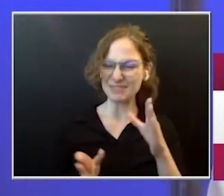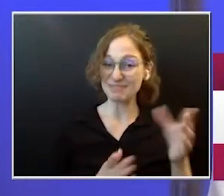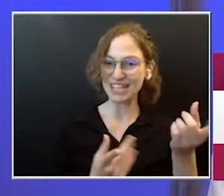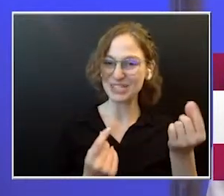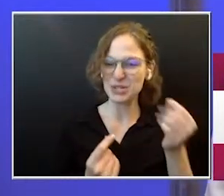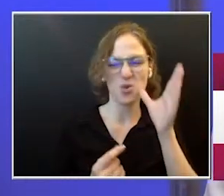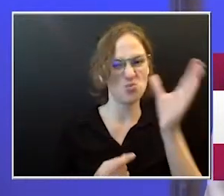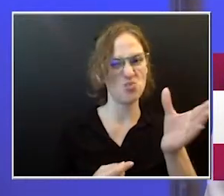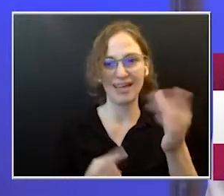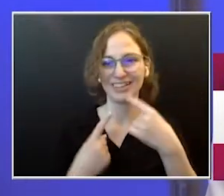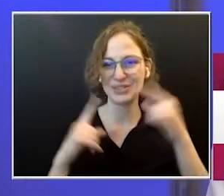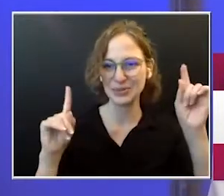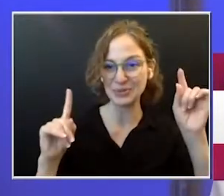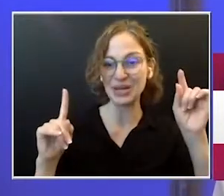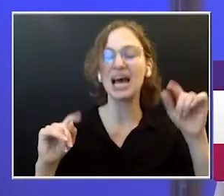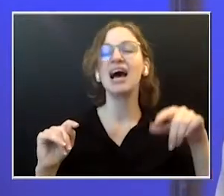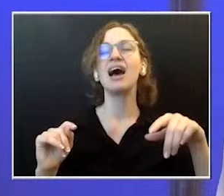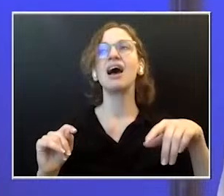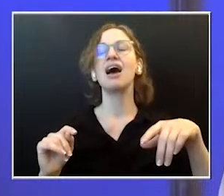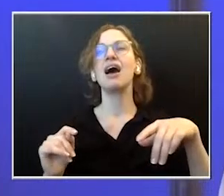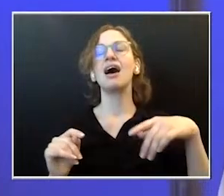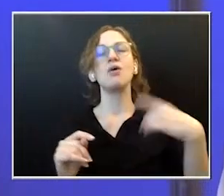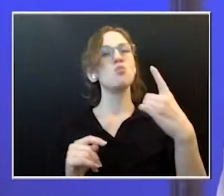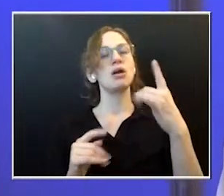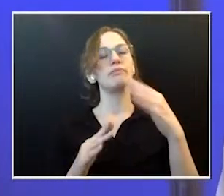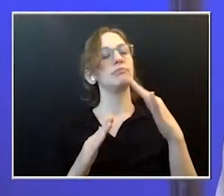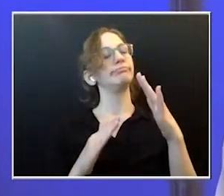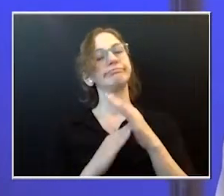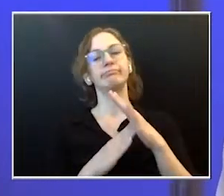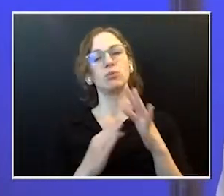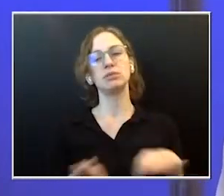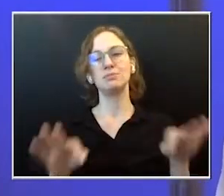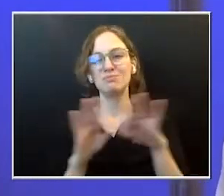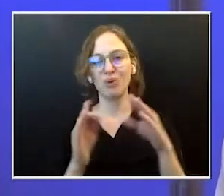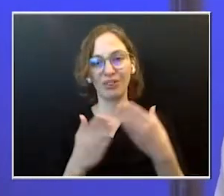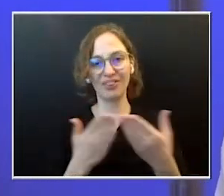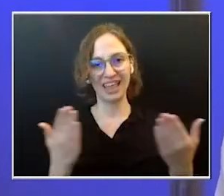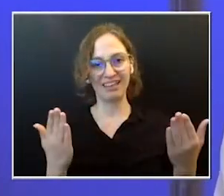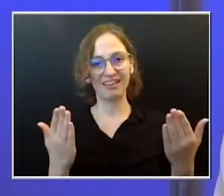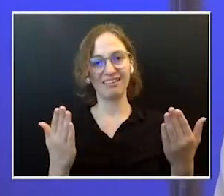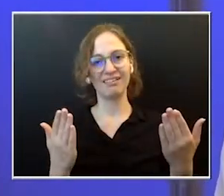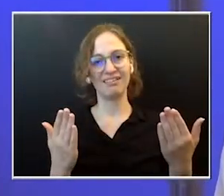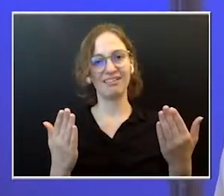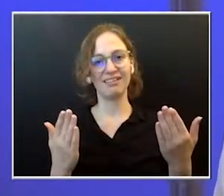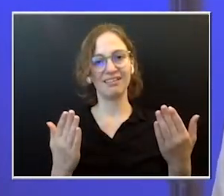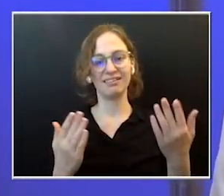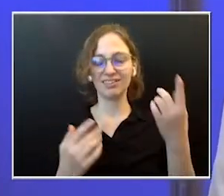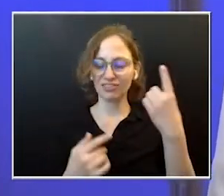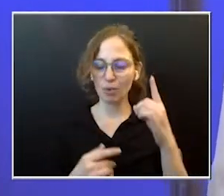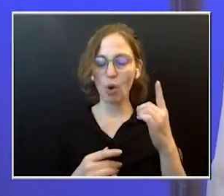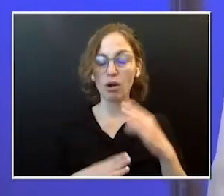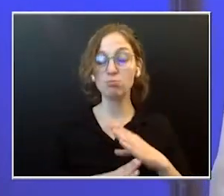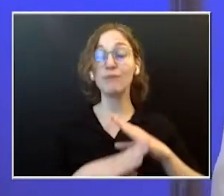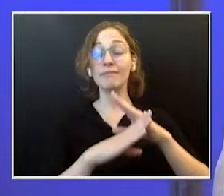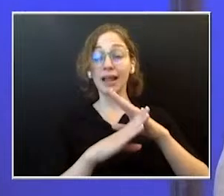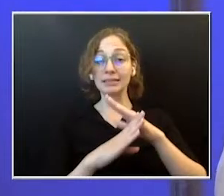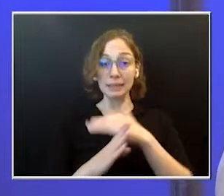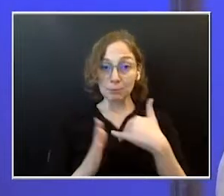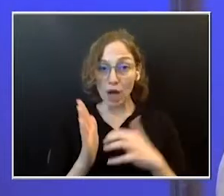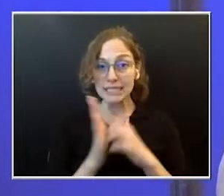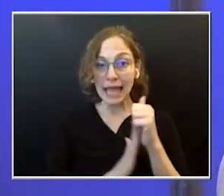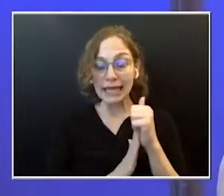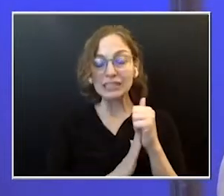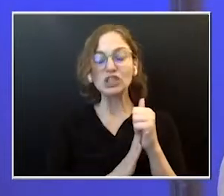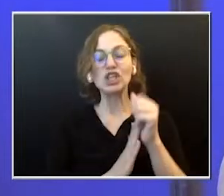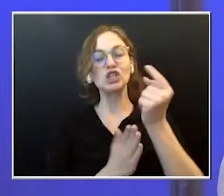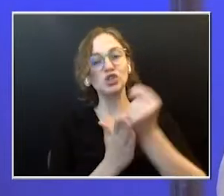of the most important things for breast cancer prevention, breast cancer treatment, and breast